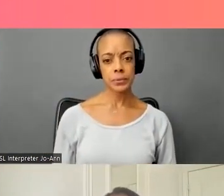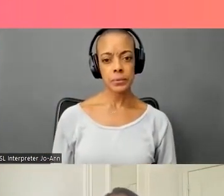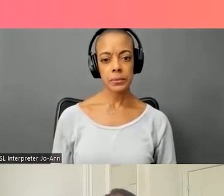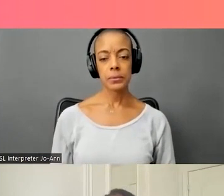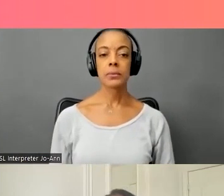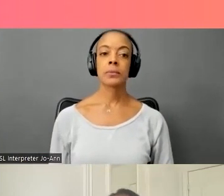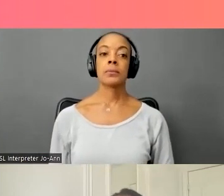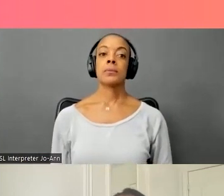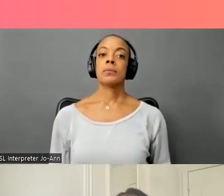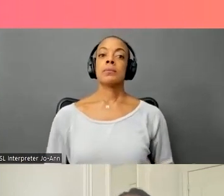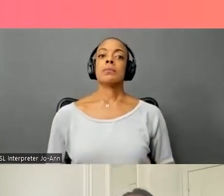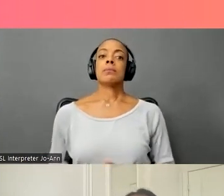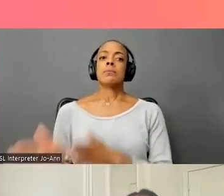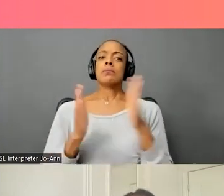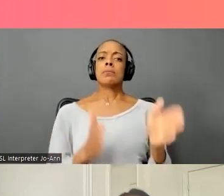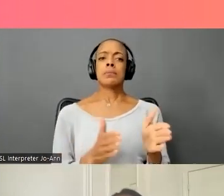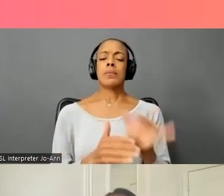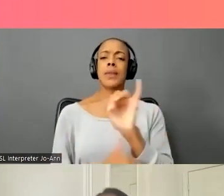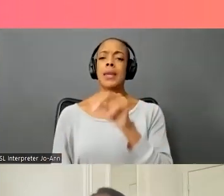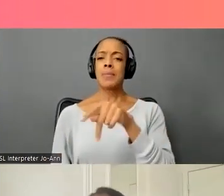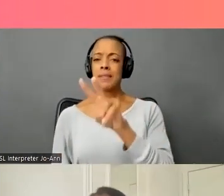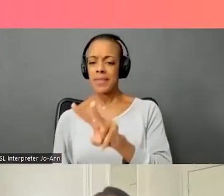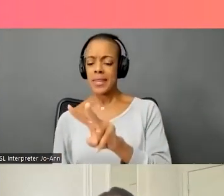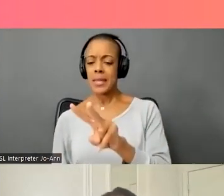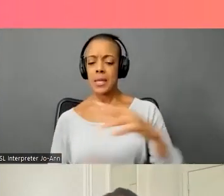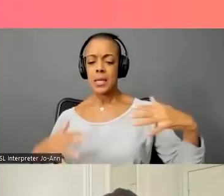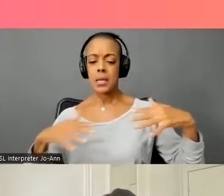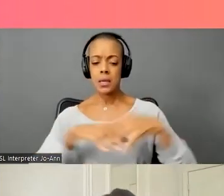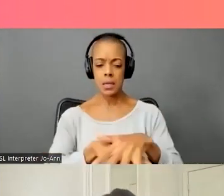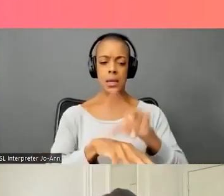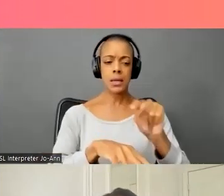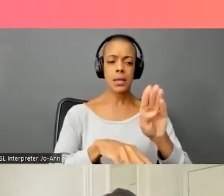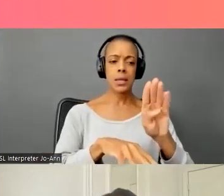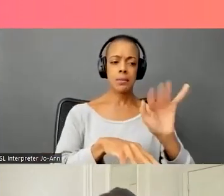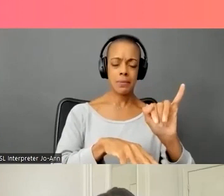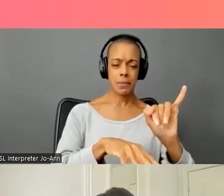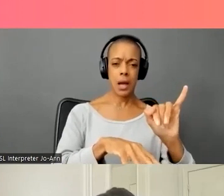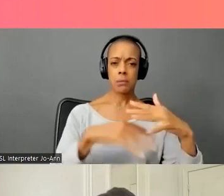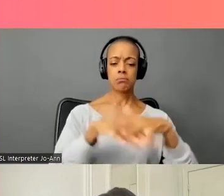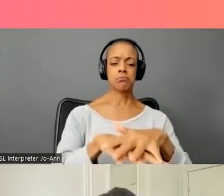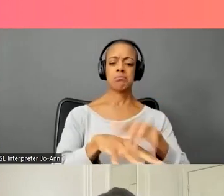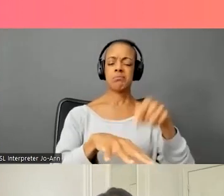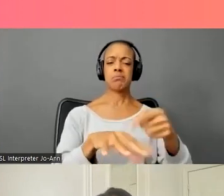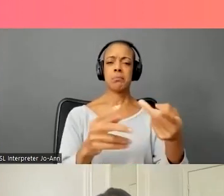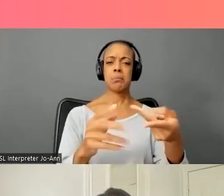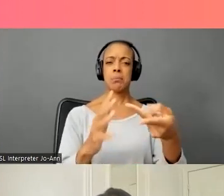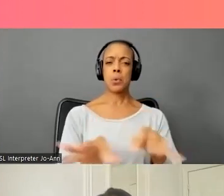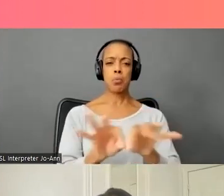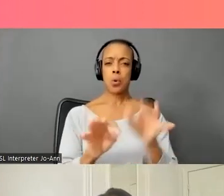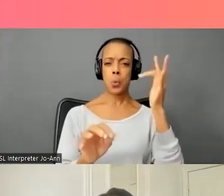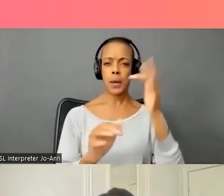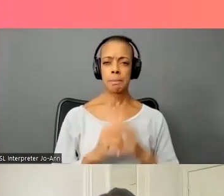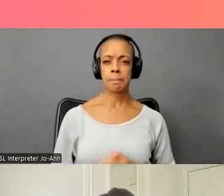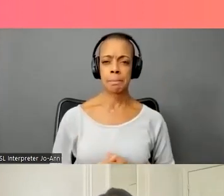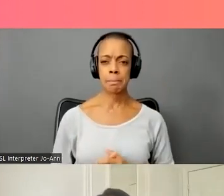So why does this intersection between intimate partner violence and traumatic brain injuries matter? I believe that